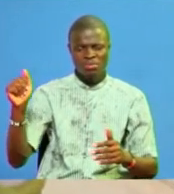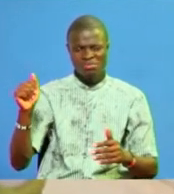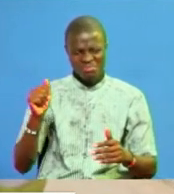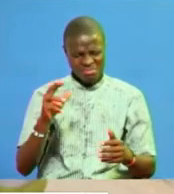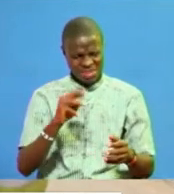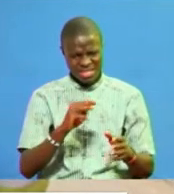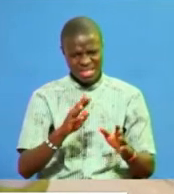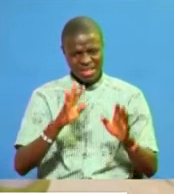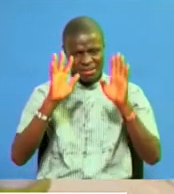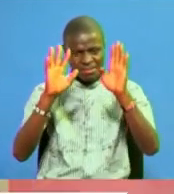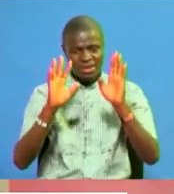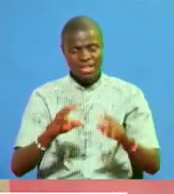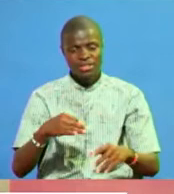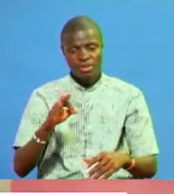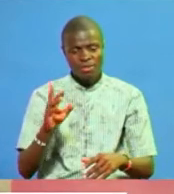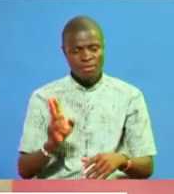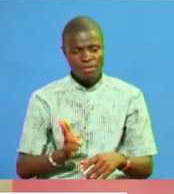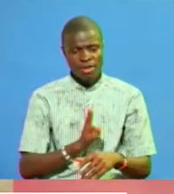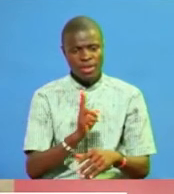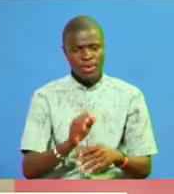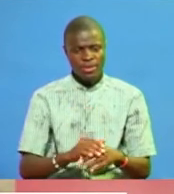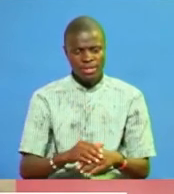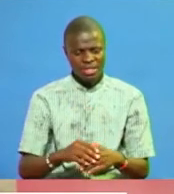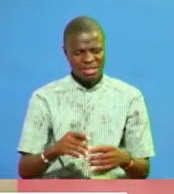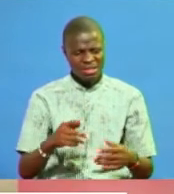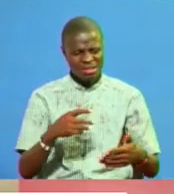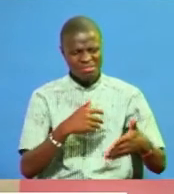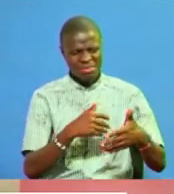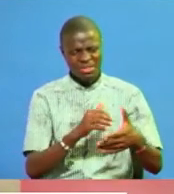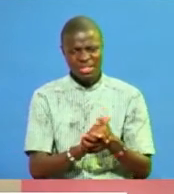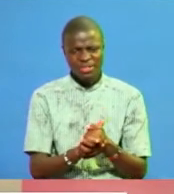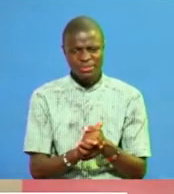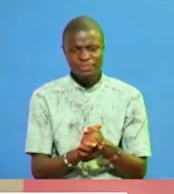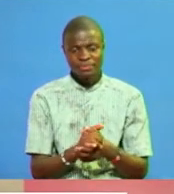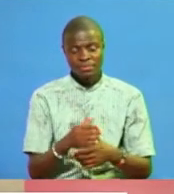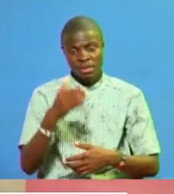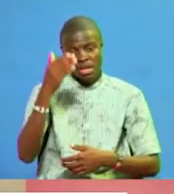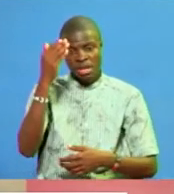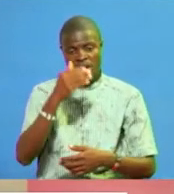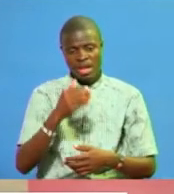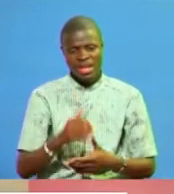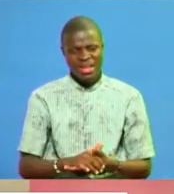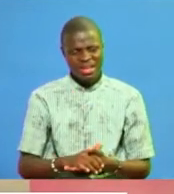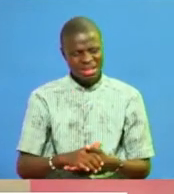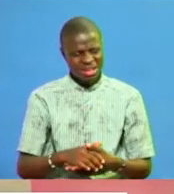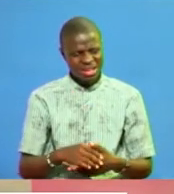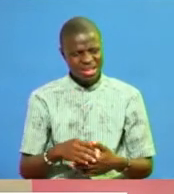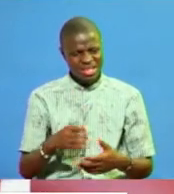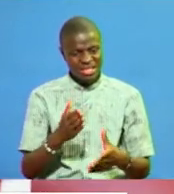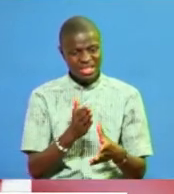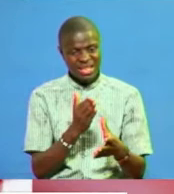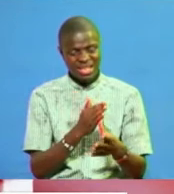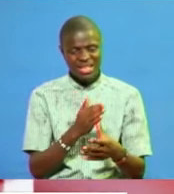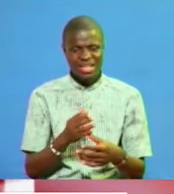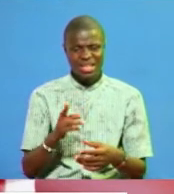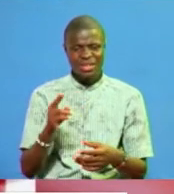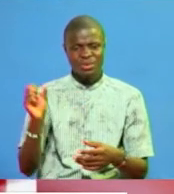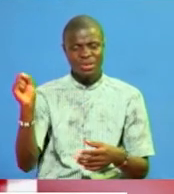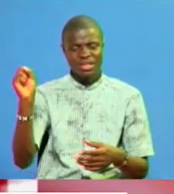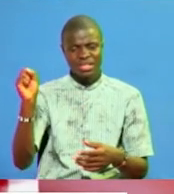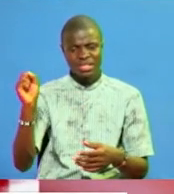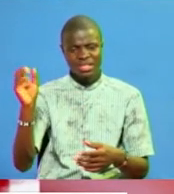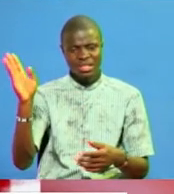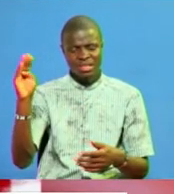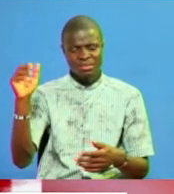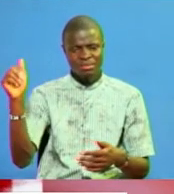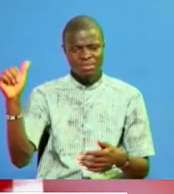protection. The day was established by the AIDS Healthcare Foundation, a US-based